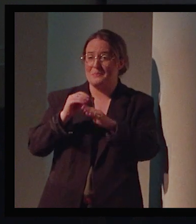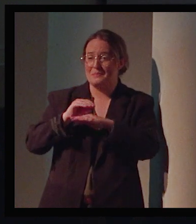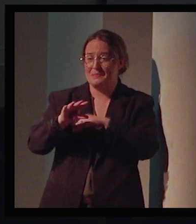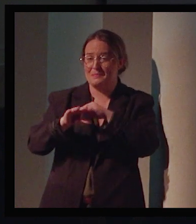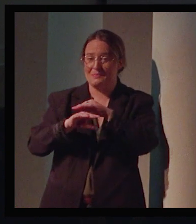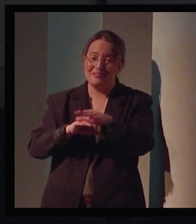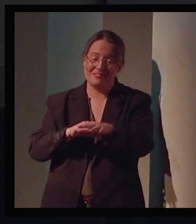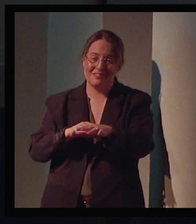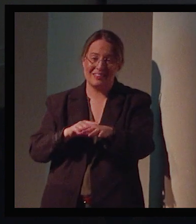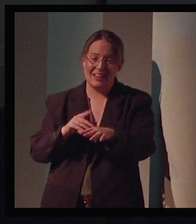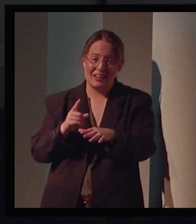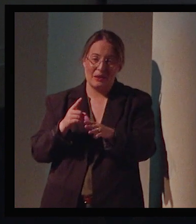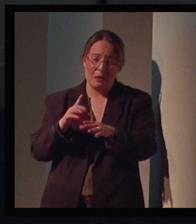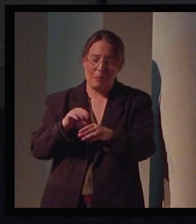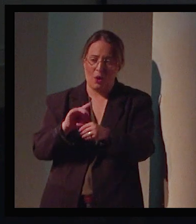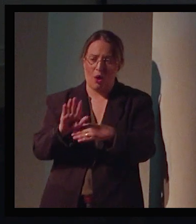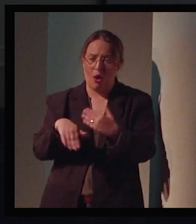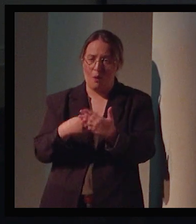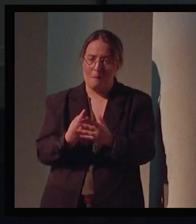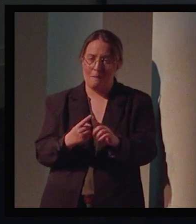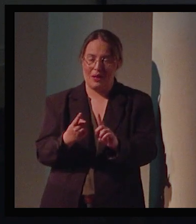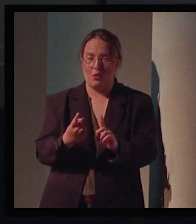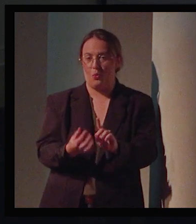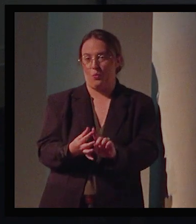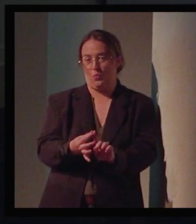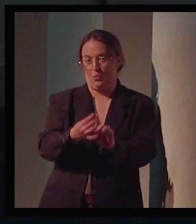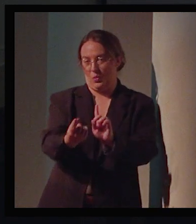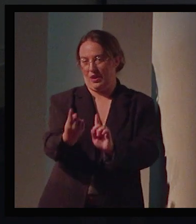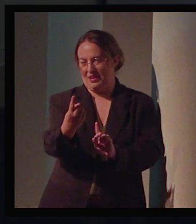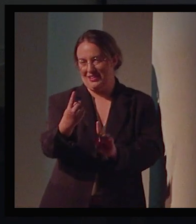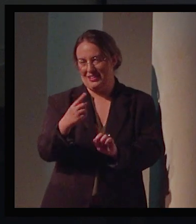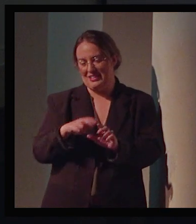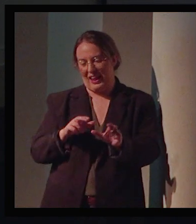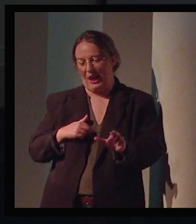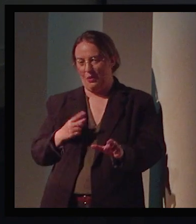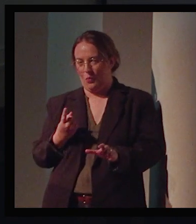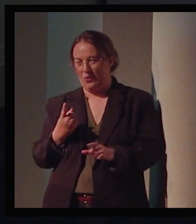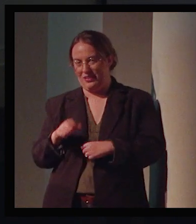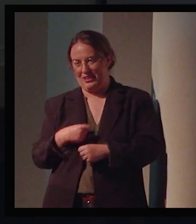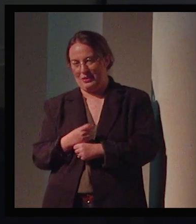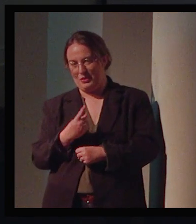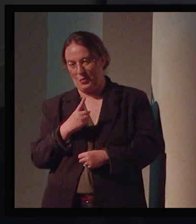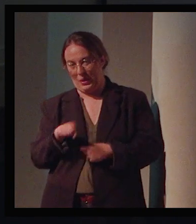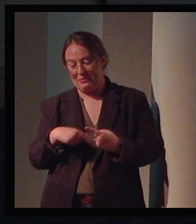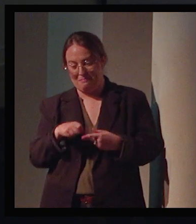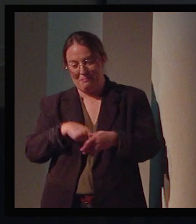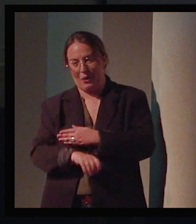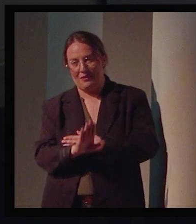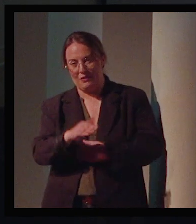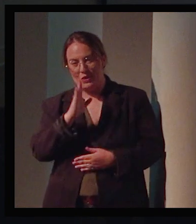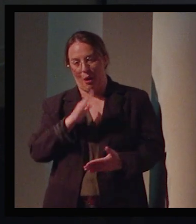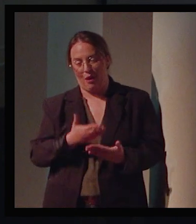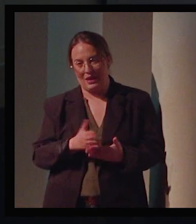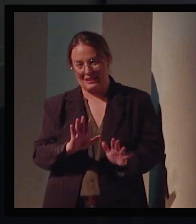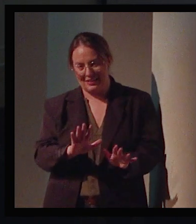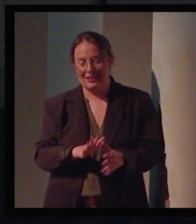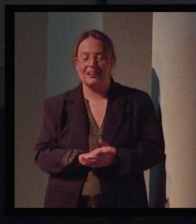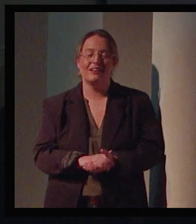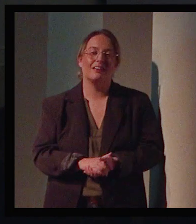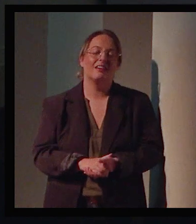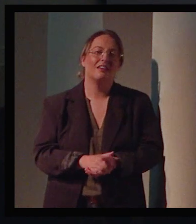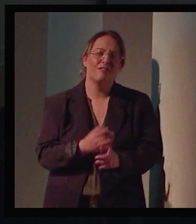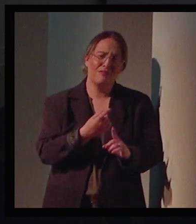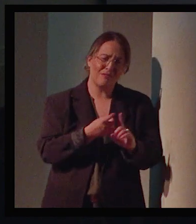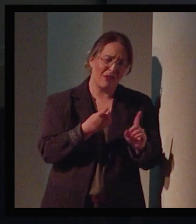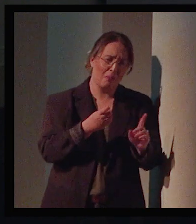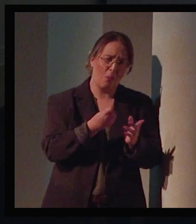8 official group exhibitions, and she only sat out the one the year she gave birth to her daughter. So she came from a well-to-do family,